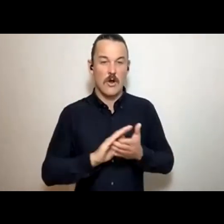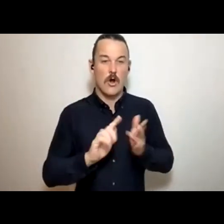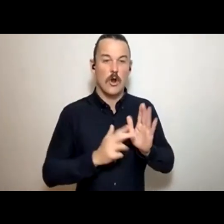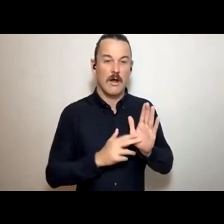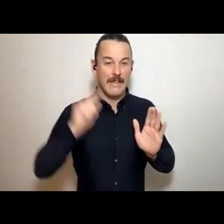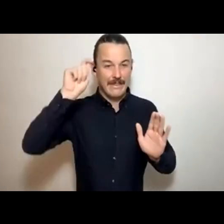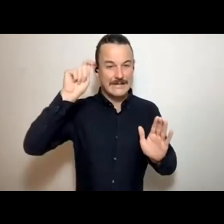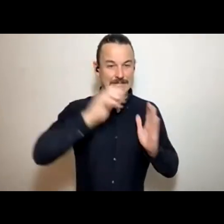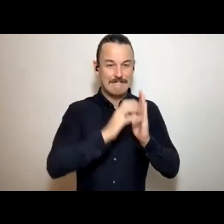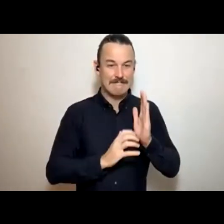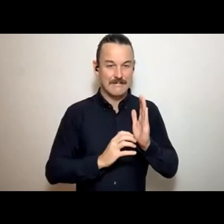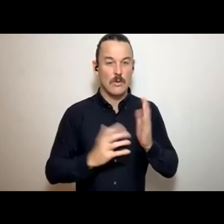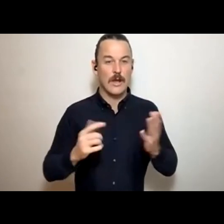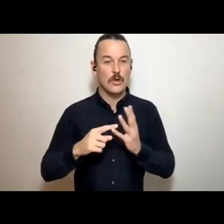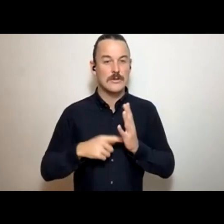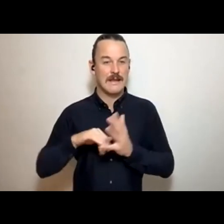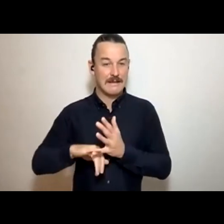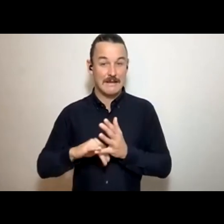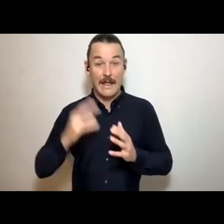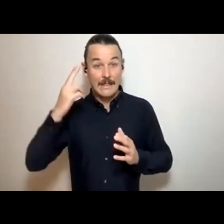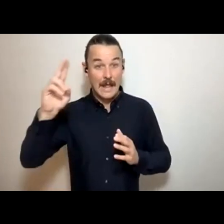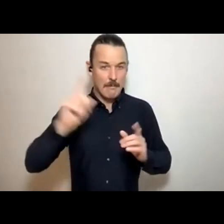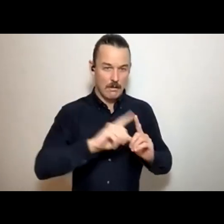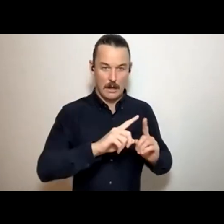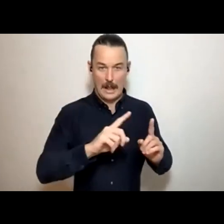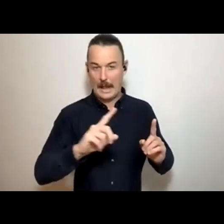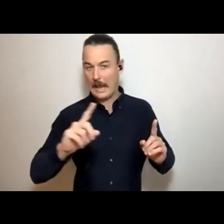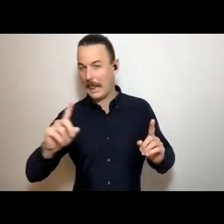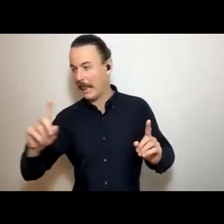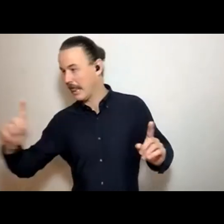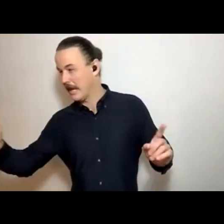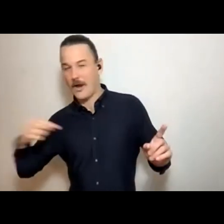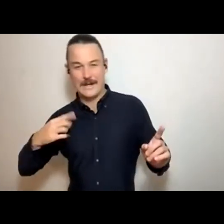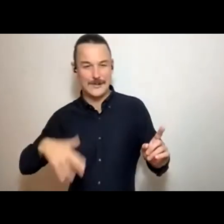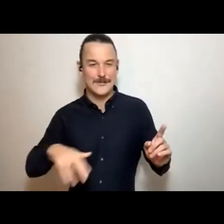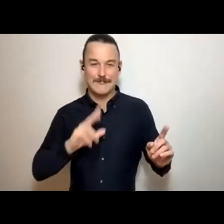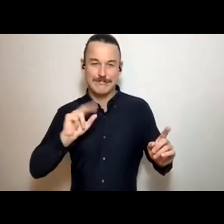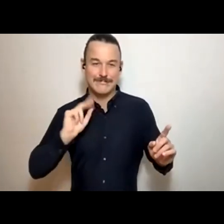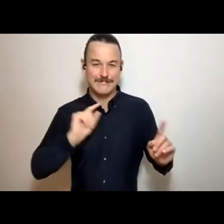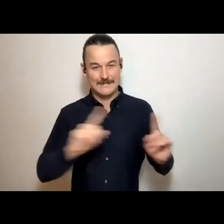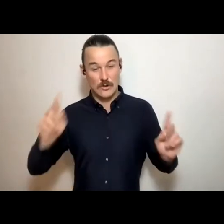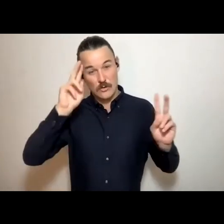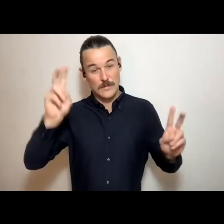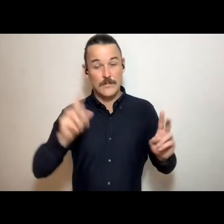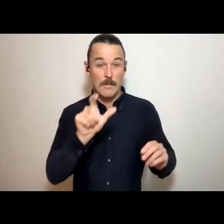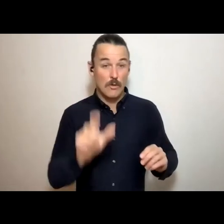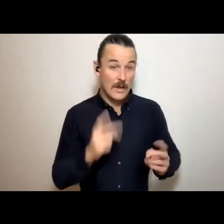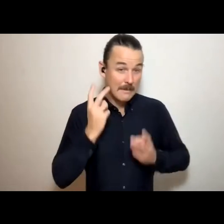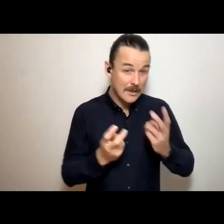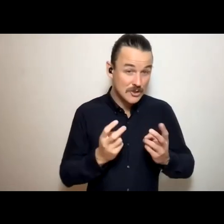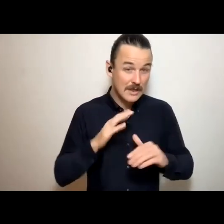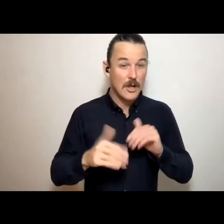it's lengthy title, I'll have to actually read it. And it's basically subtitled, a personal exploration of a new social